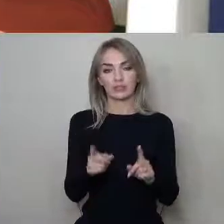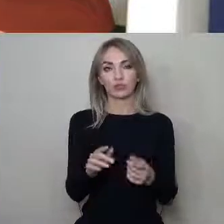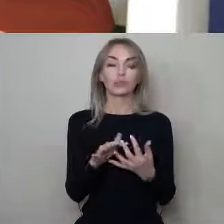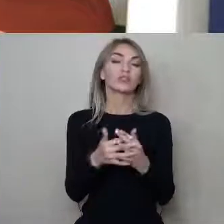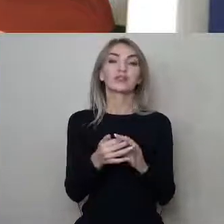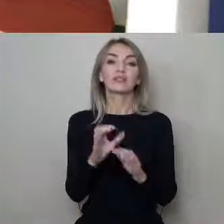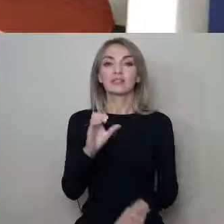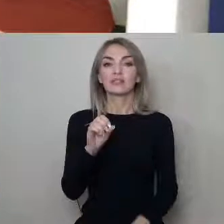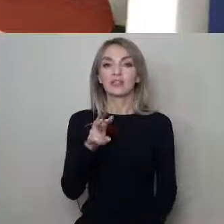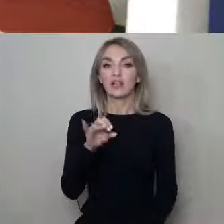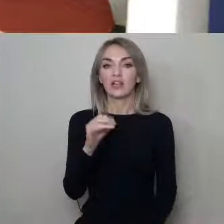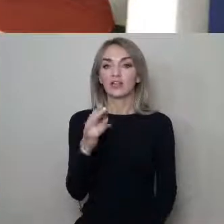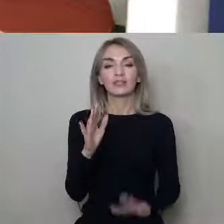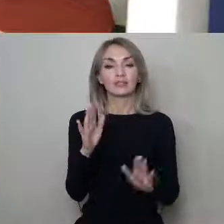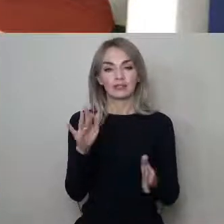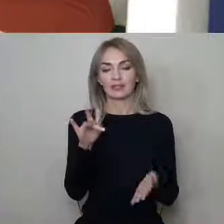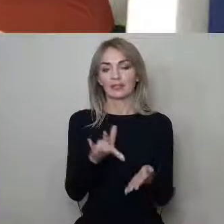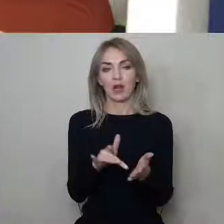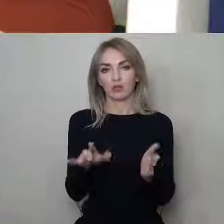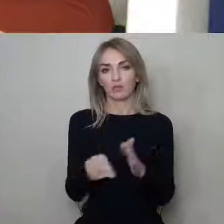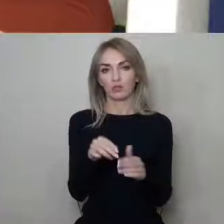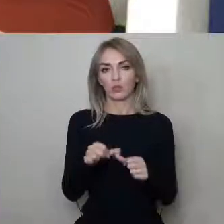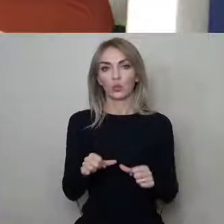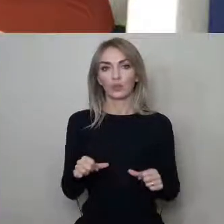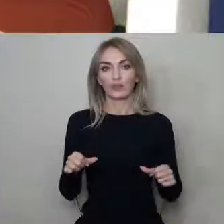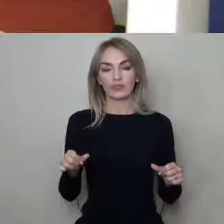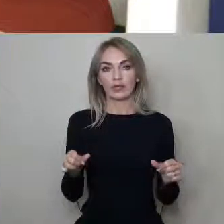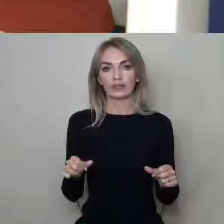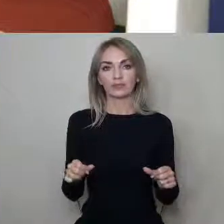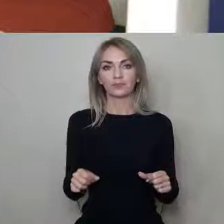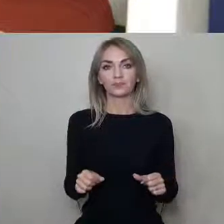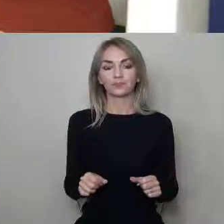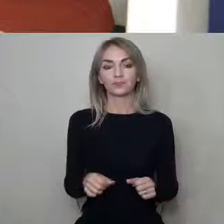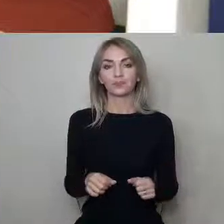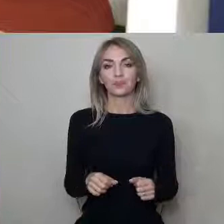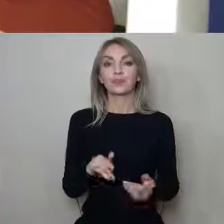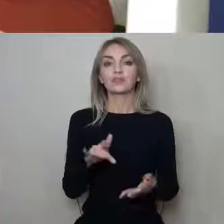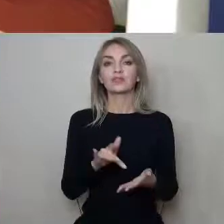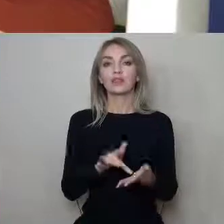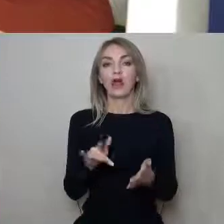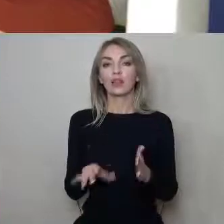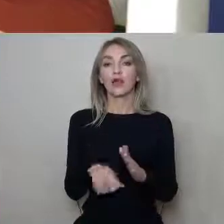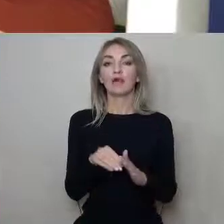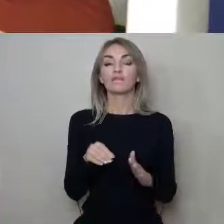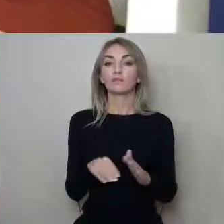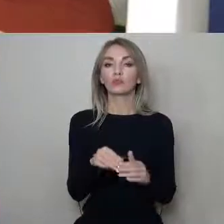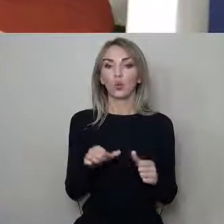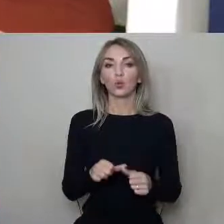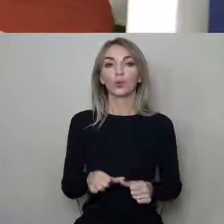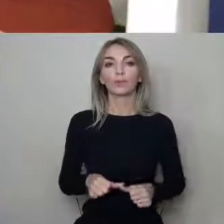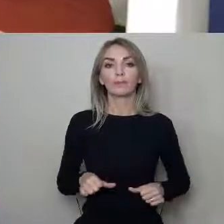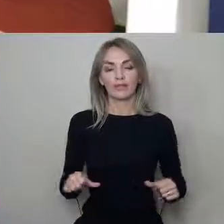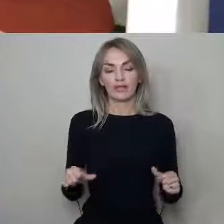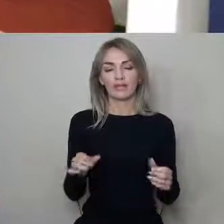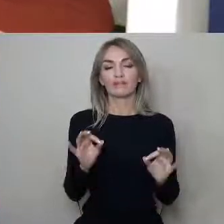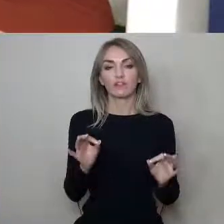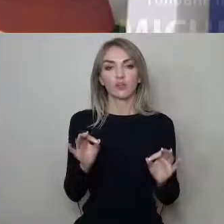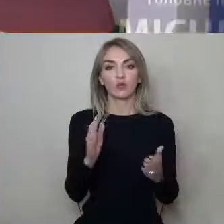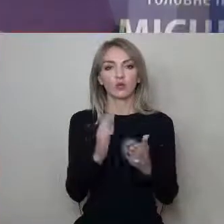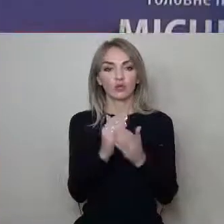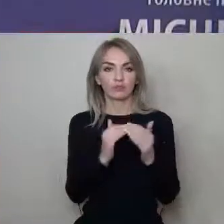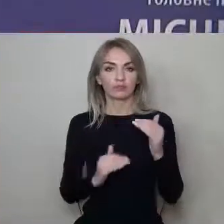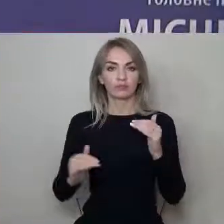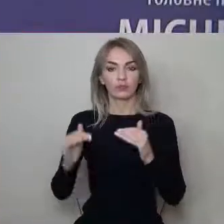contesting the results? Or when the CC is the